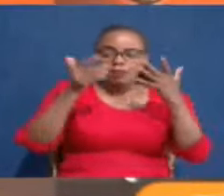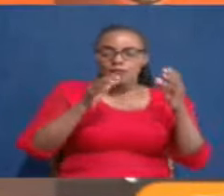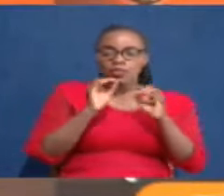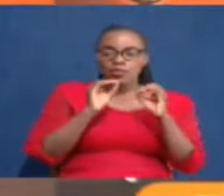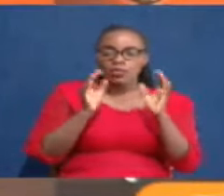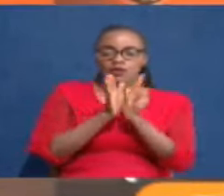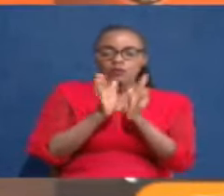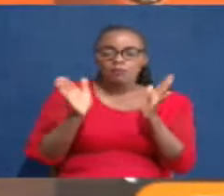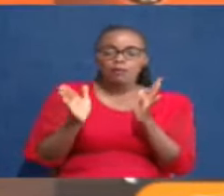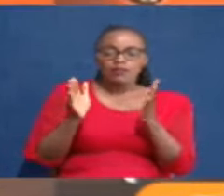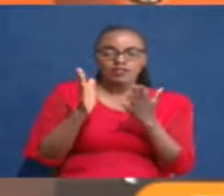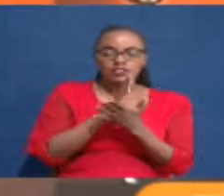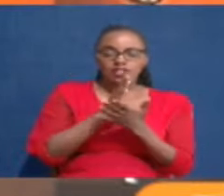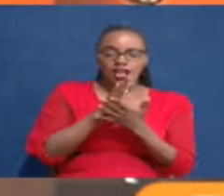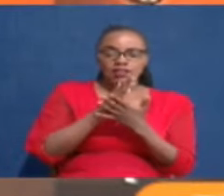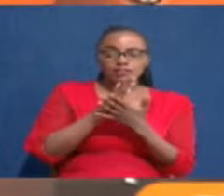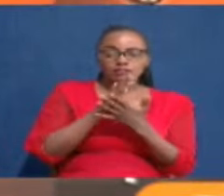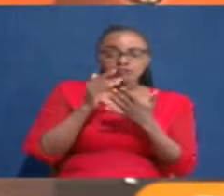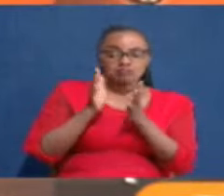public participation.